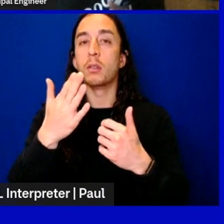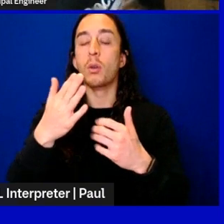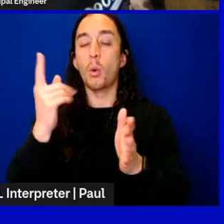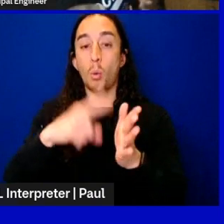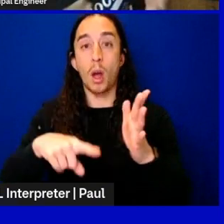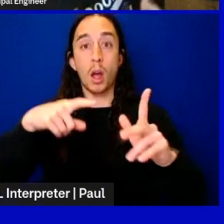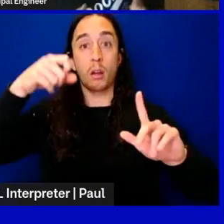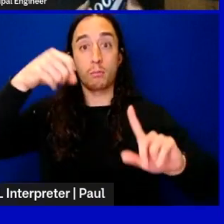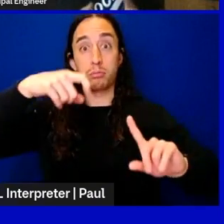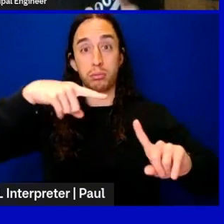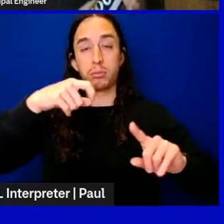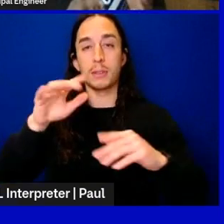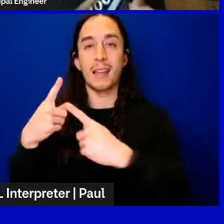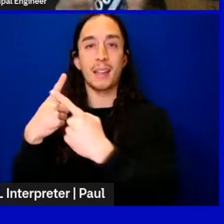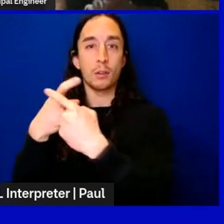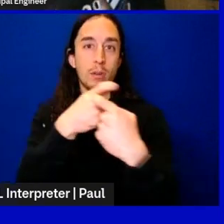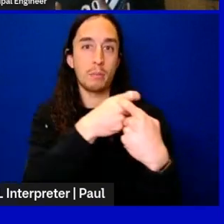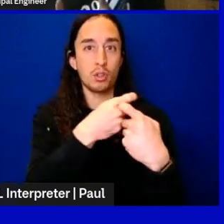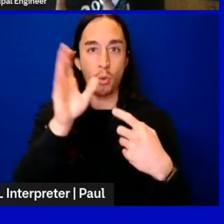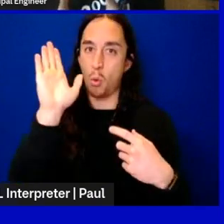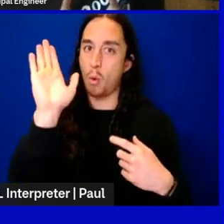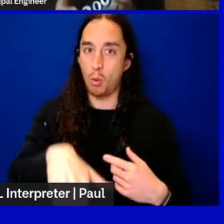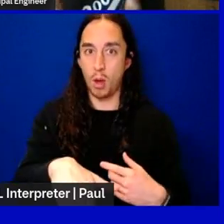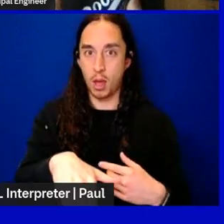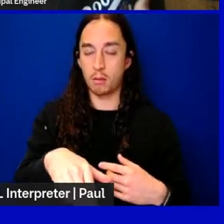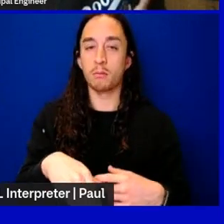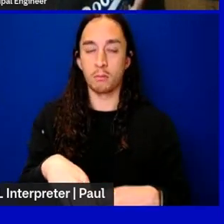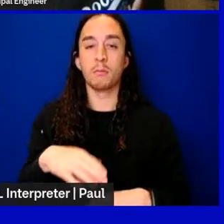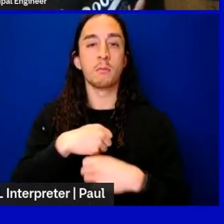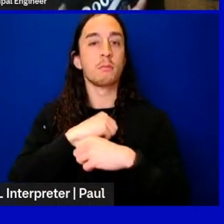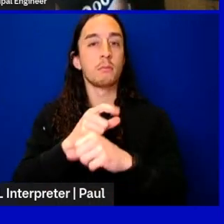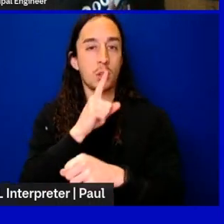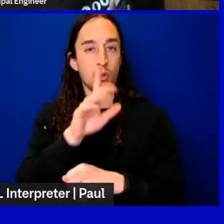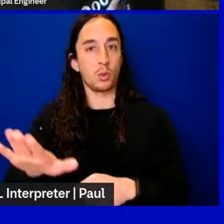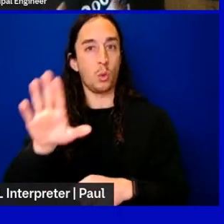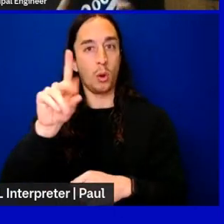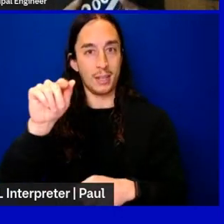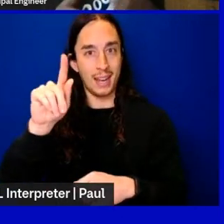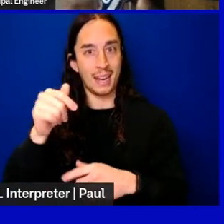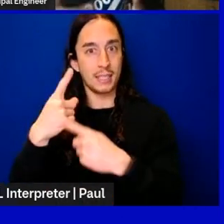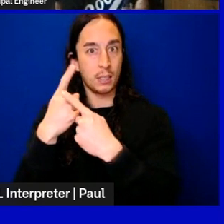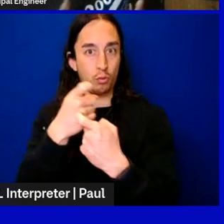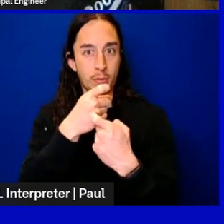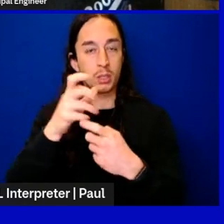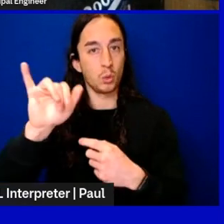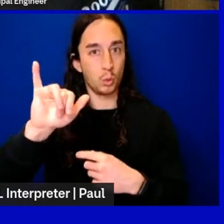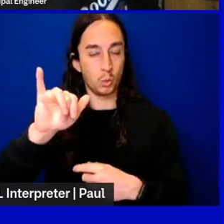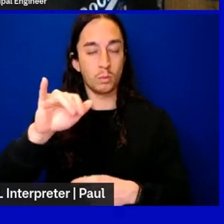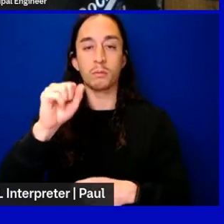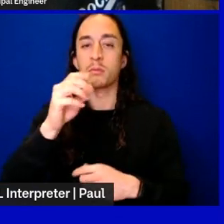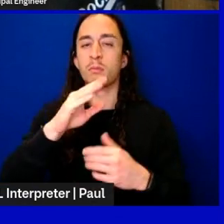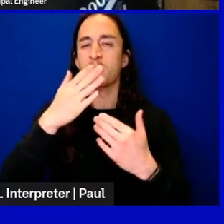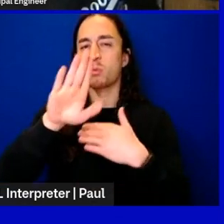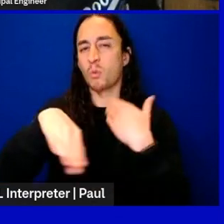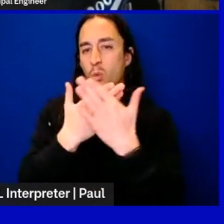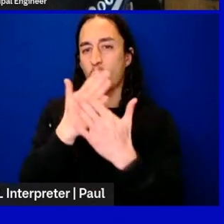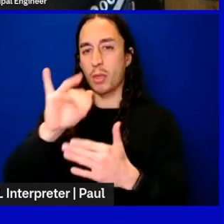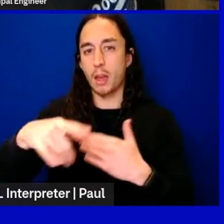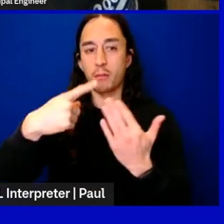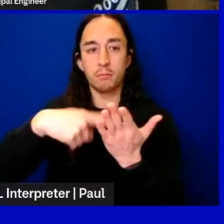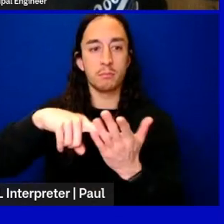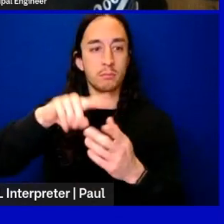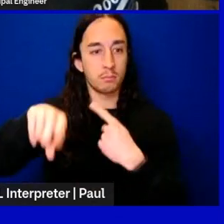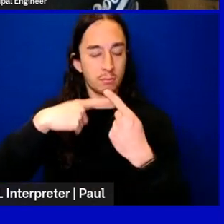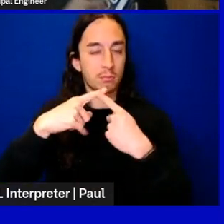follow the encryption in transit. You should also ensure your data is encrypted or traced. So all those talks about your network